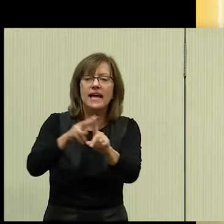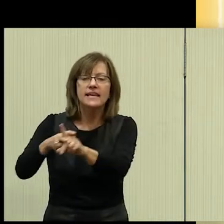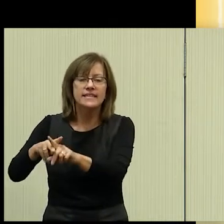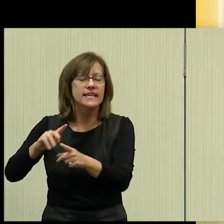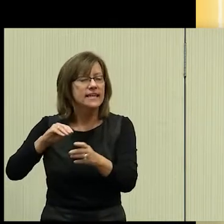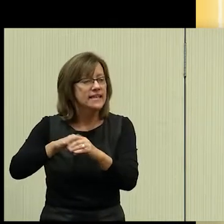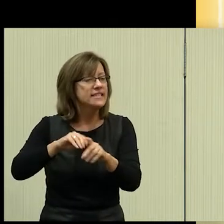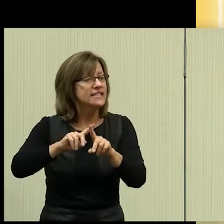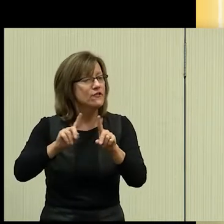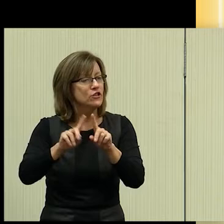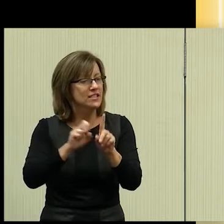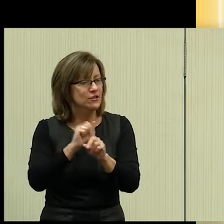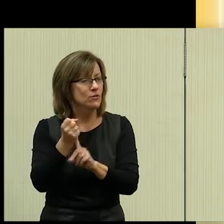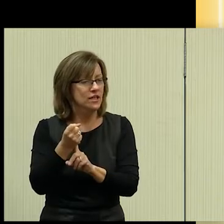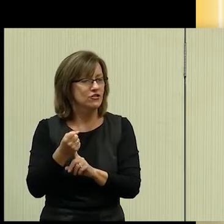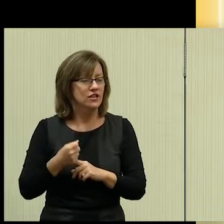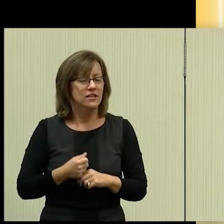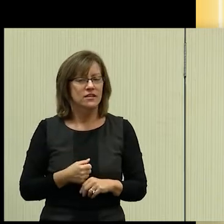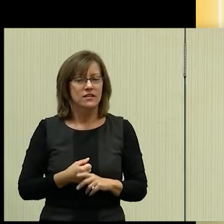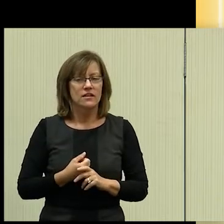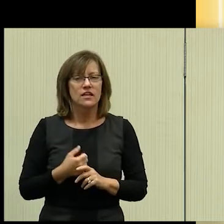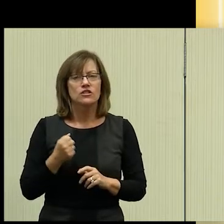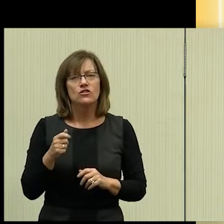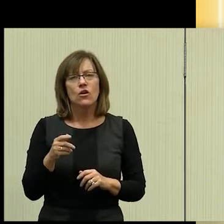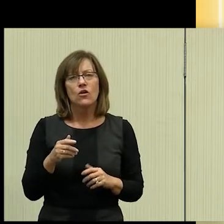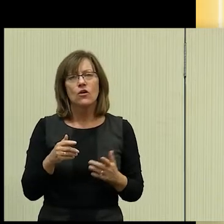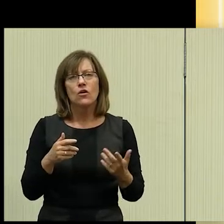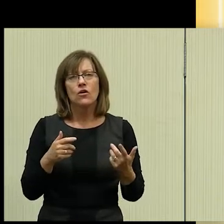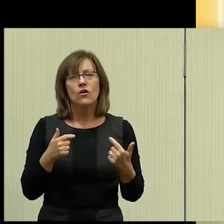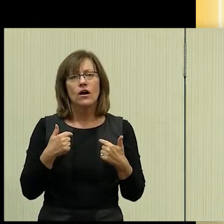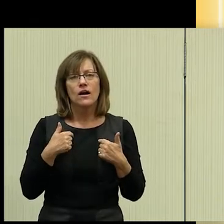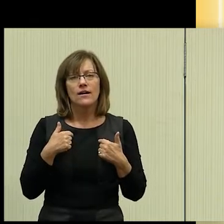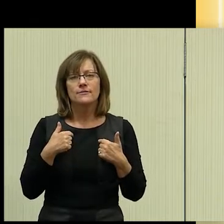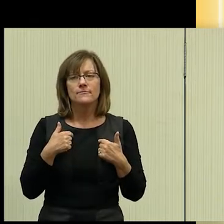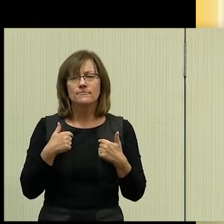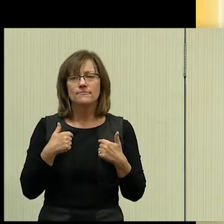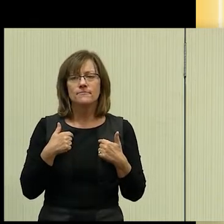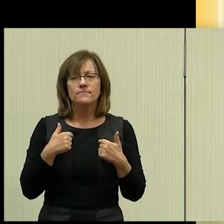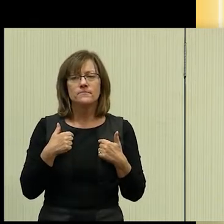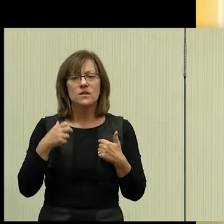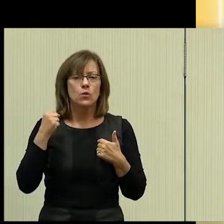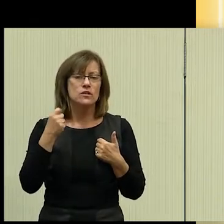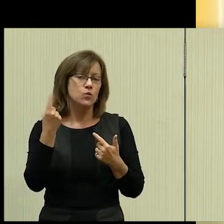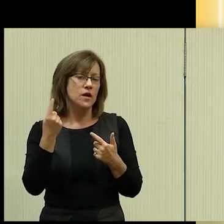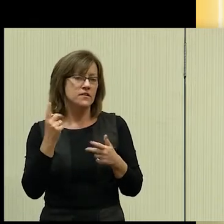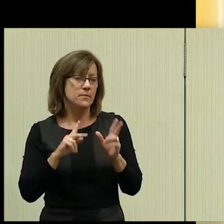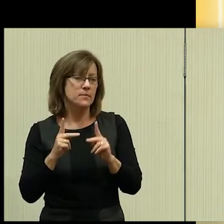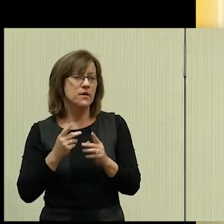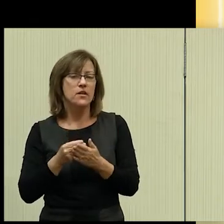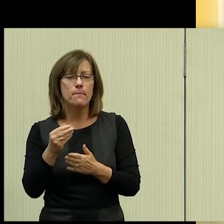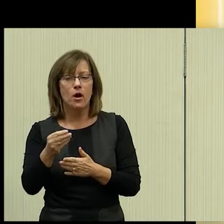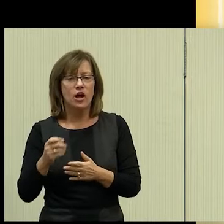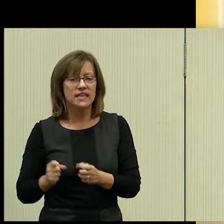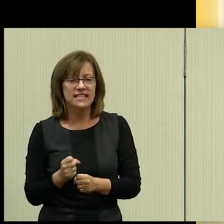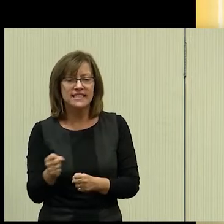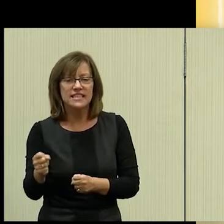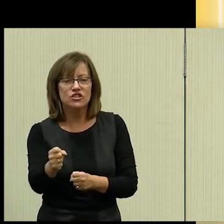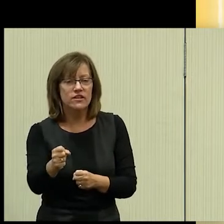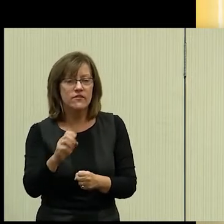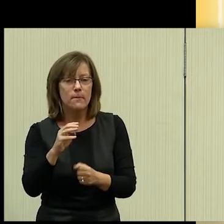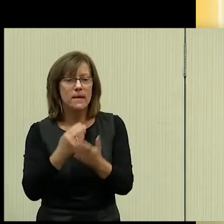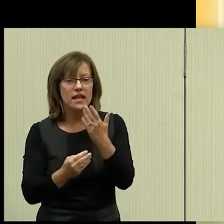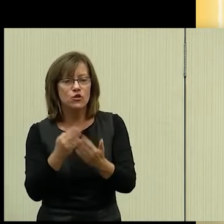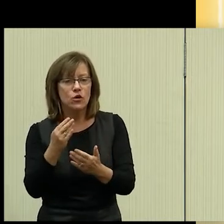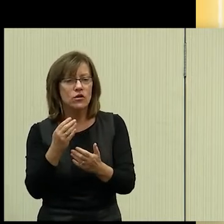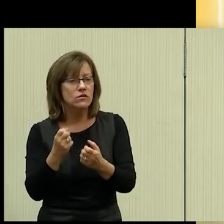different situations. So I often talk about, I was one of those people who bought a stick shift car, but I didn't know how to drive it.